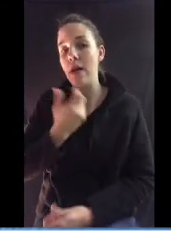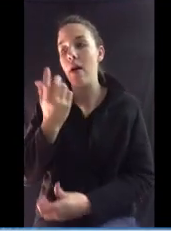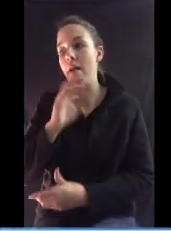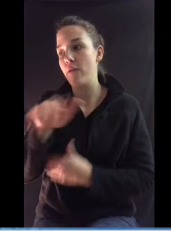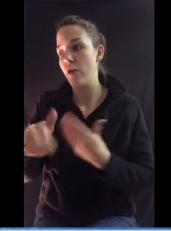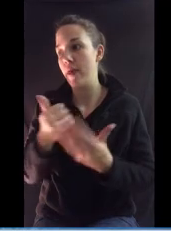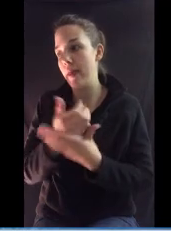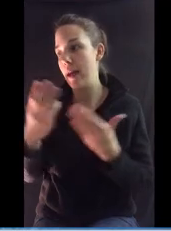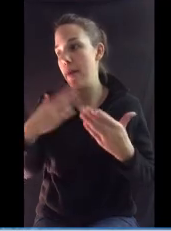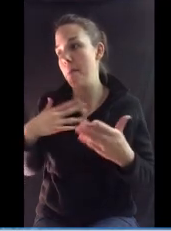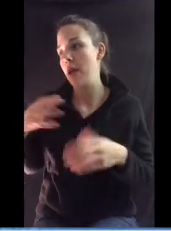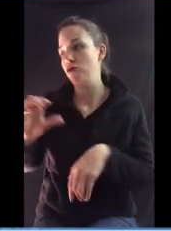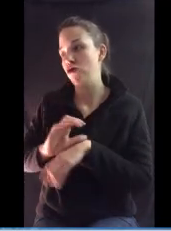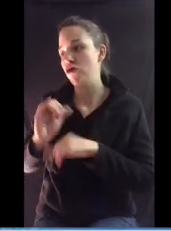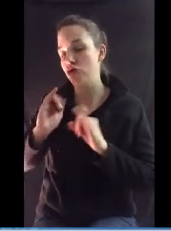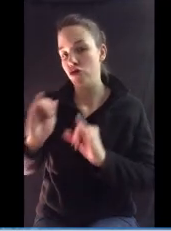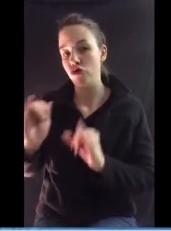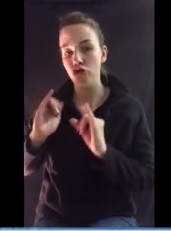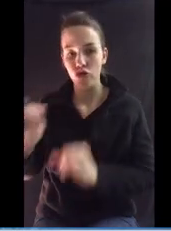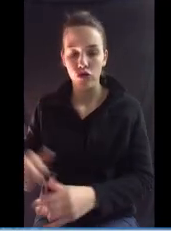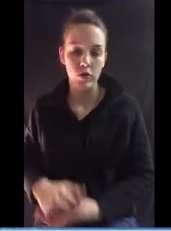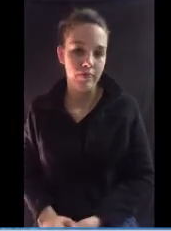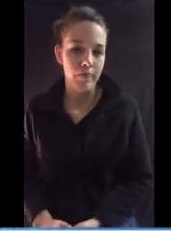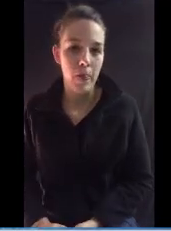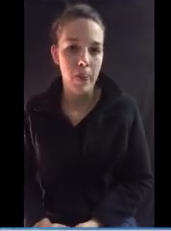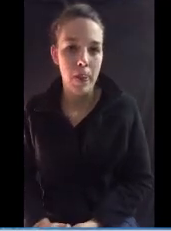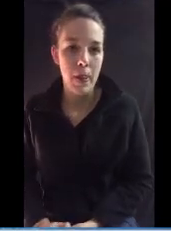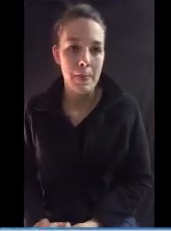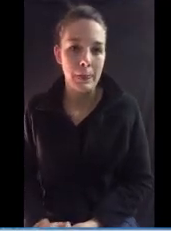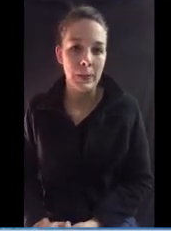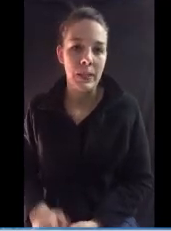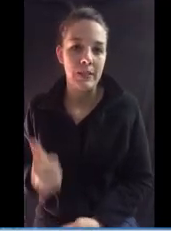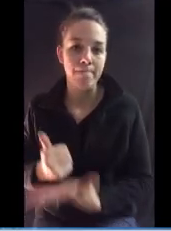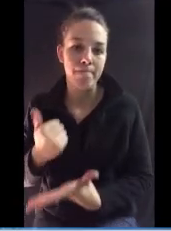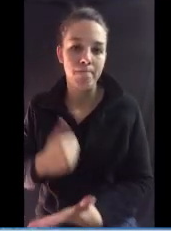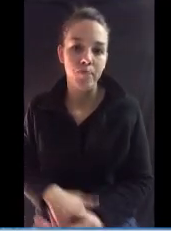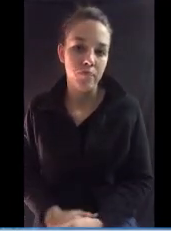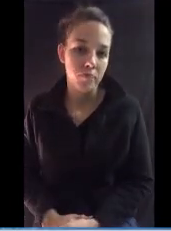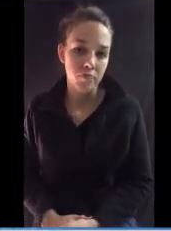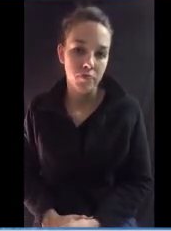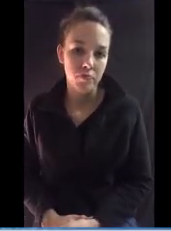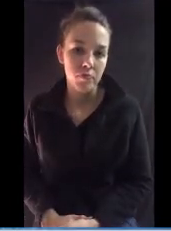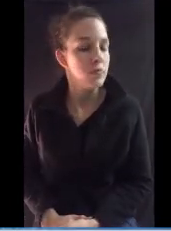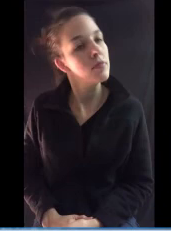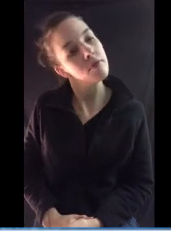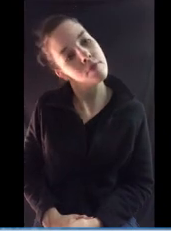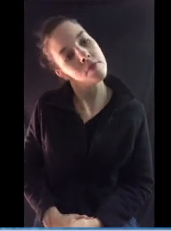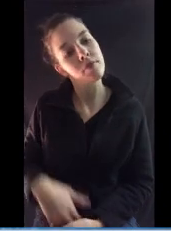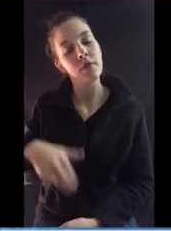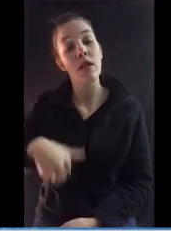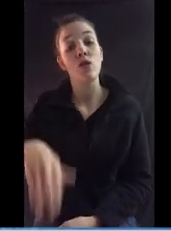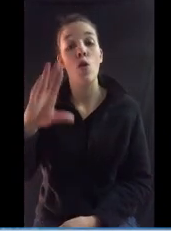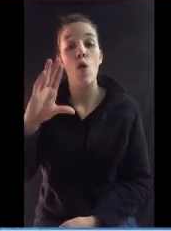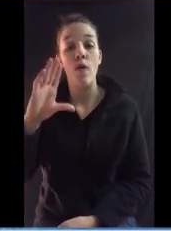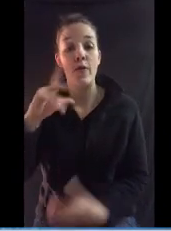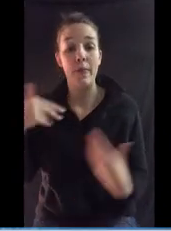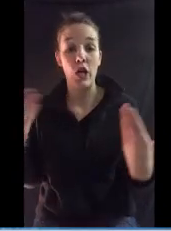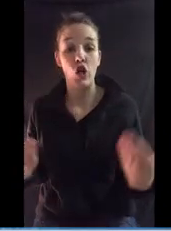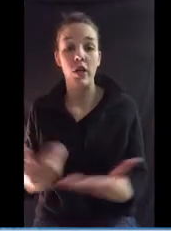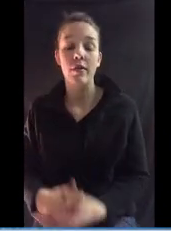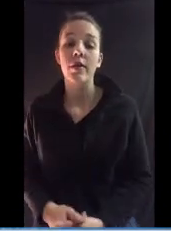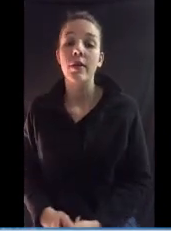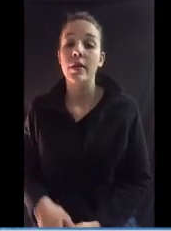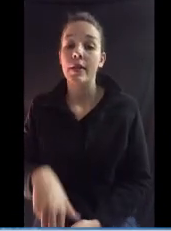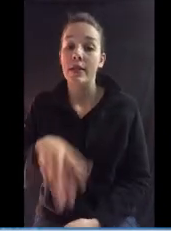shall dedicate myself to being all the things I want my church to be. Amen. Let us